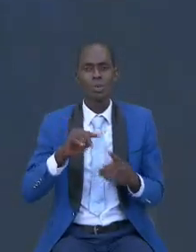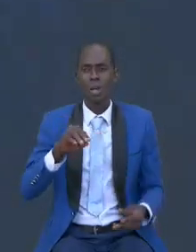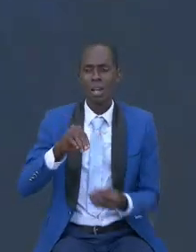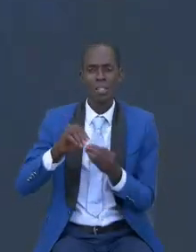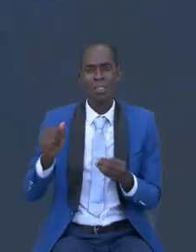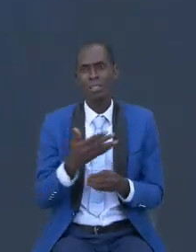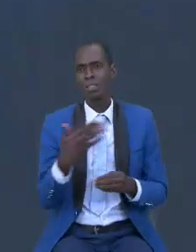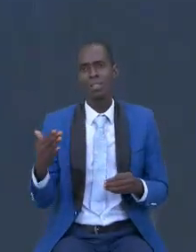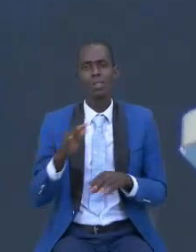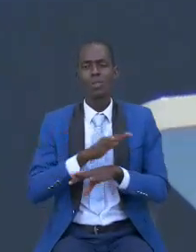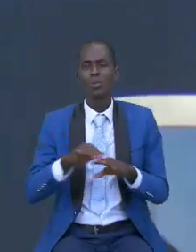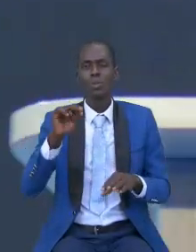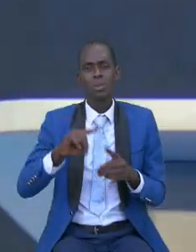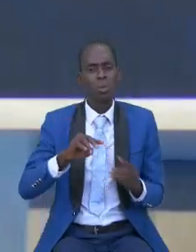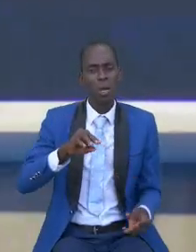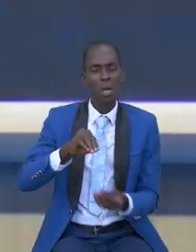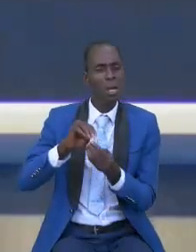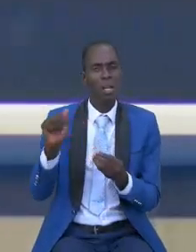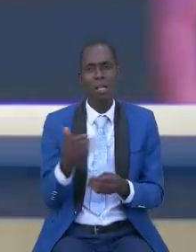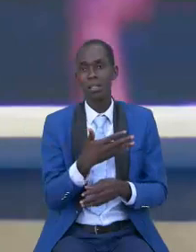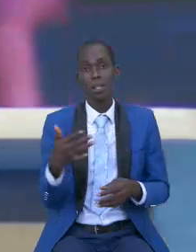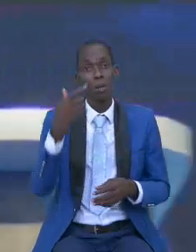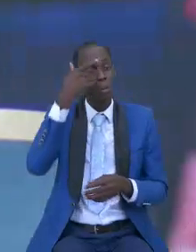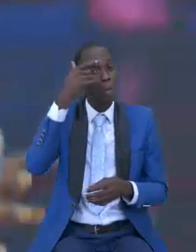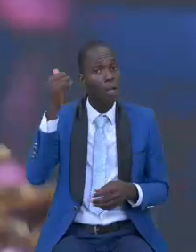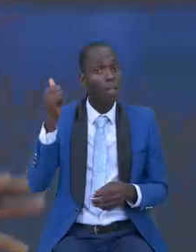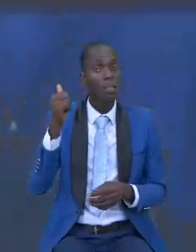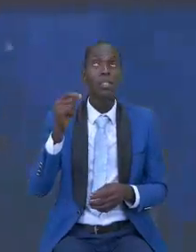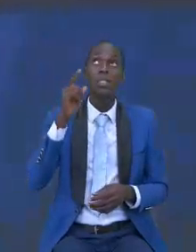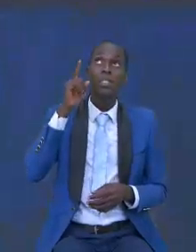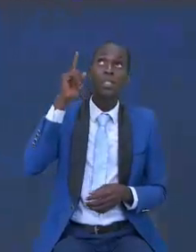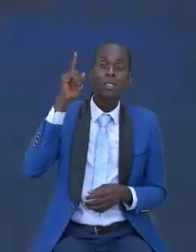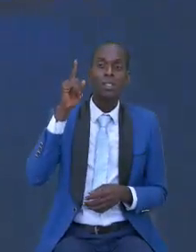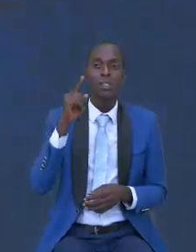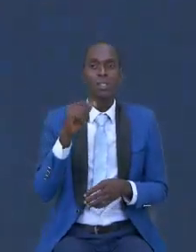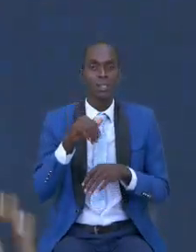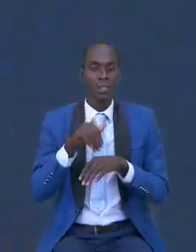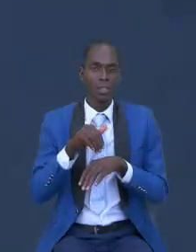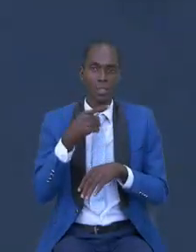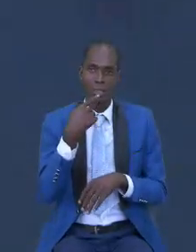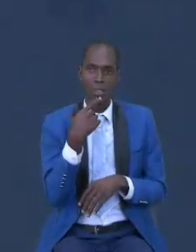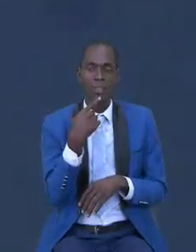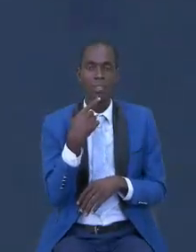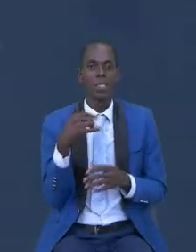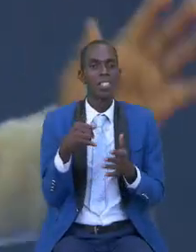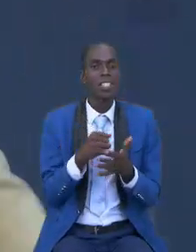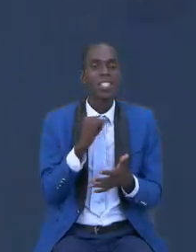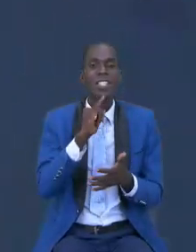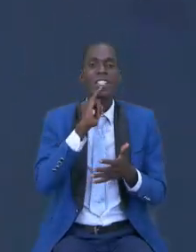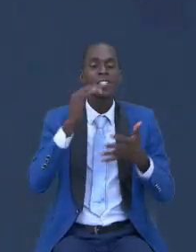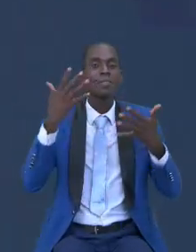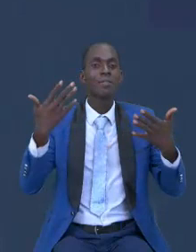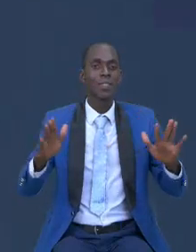We don't have to add anything, because he said it is